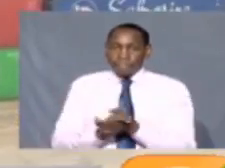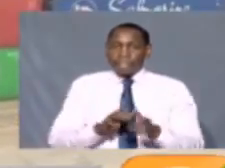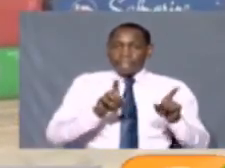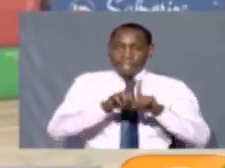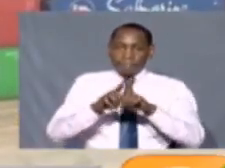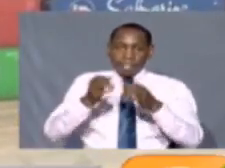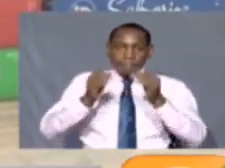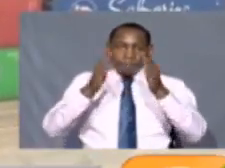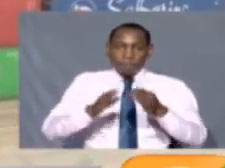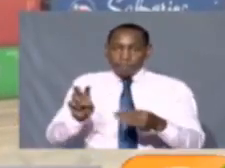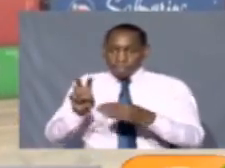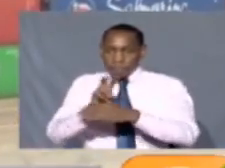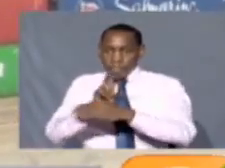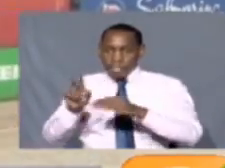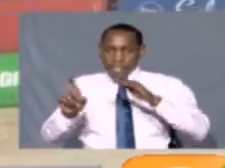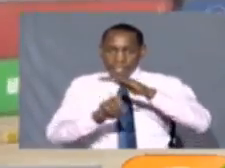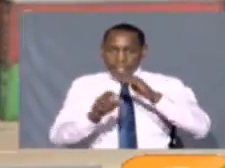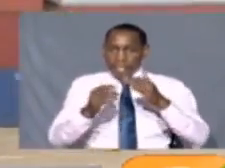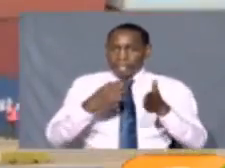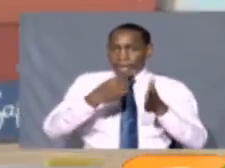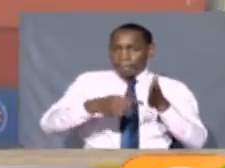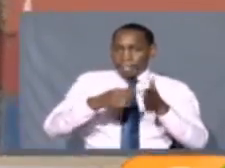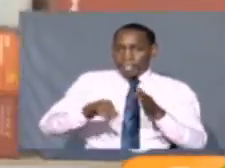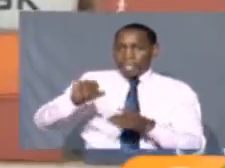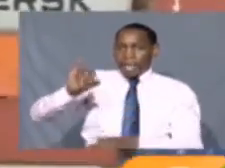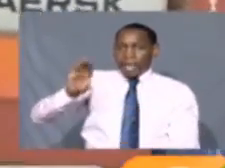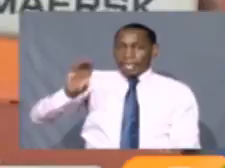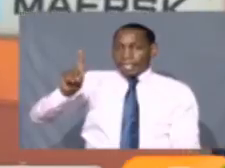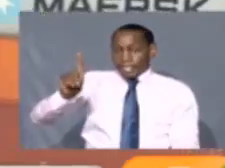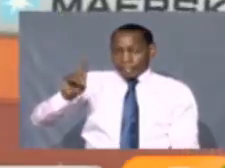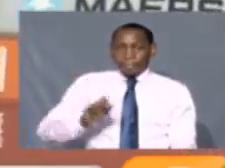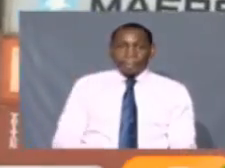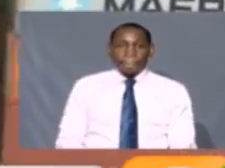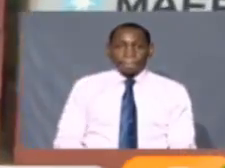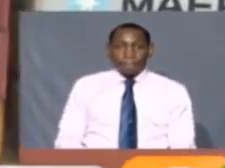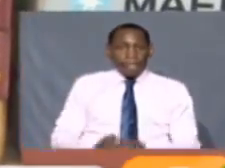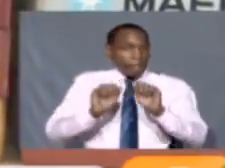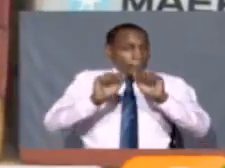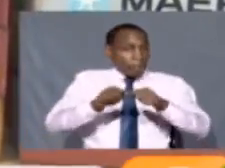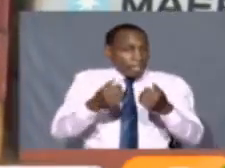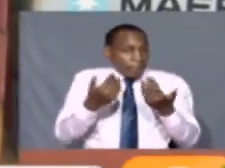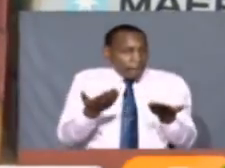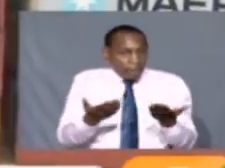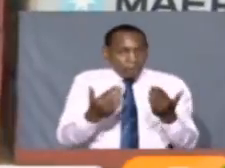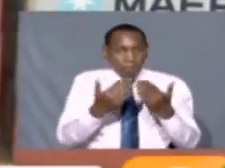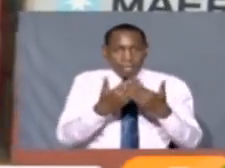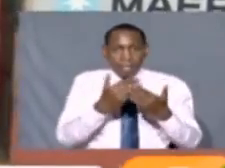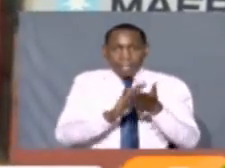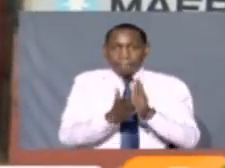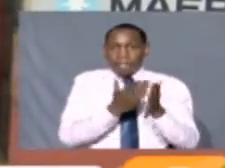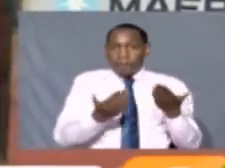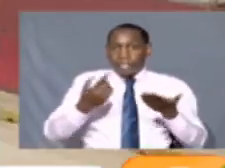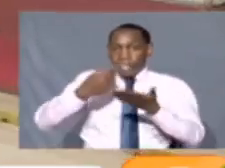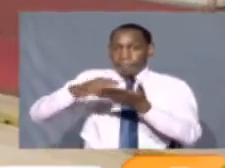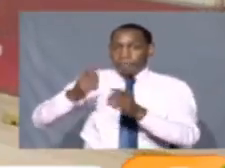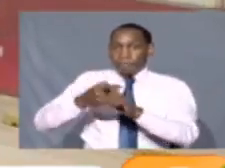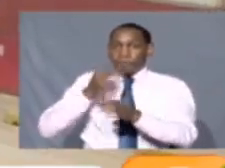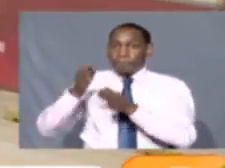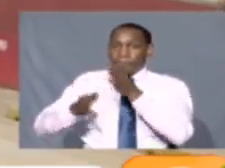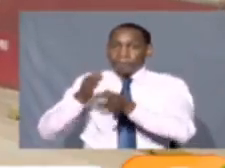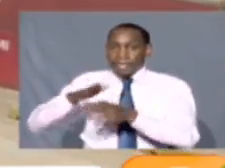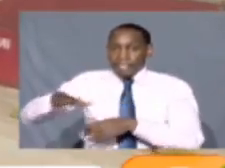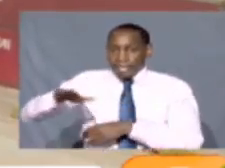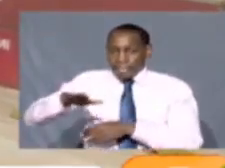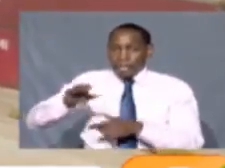same officers manning the X-ray scanner machines at ICD. Is it possible an empty container was cleared out of Embakasi Inland